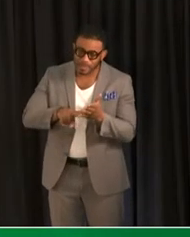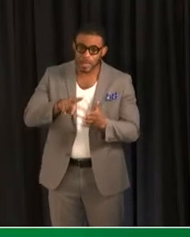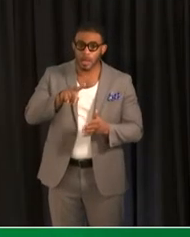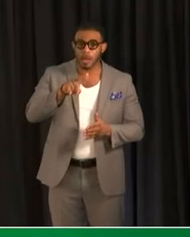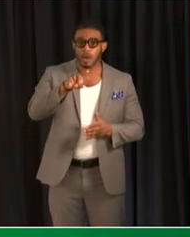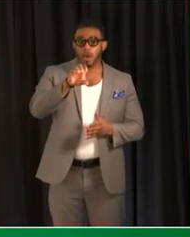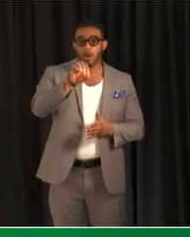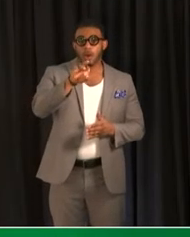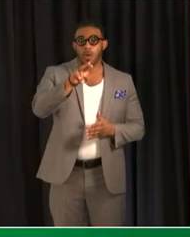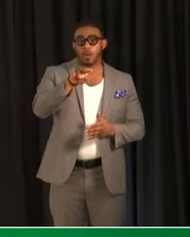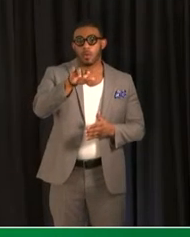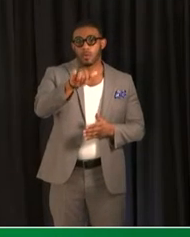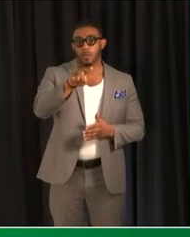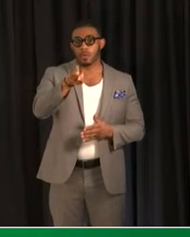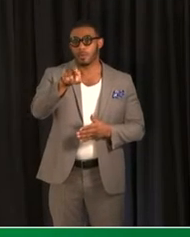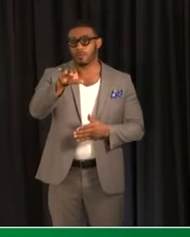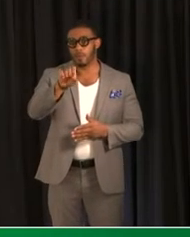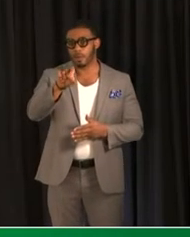to check out